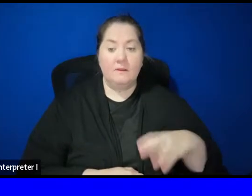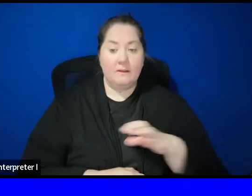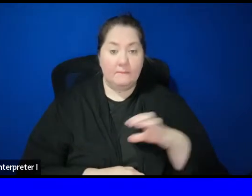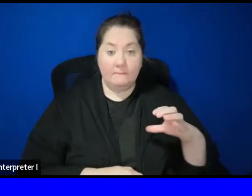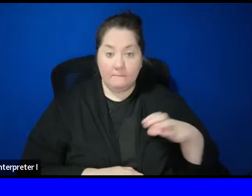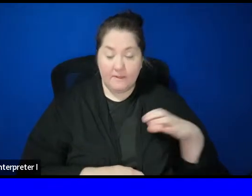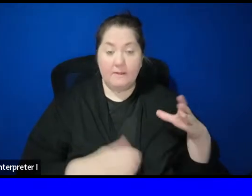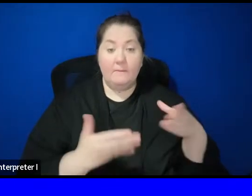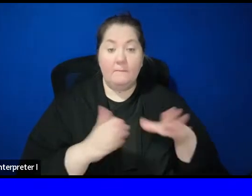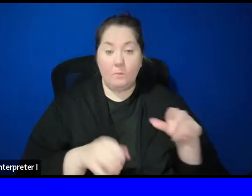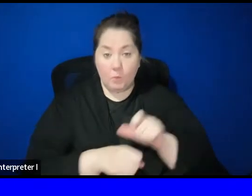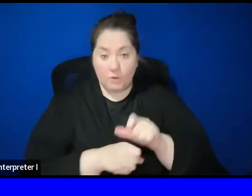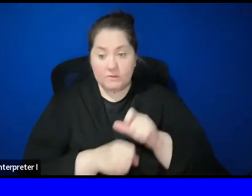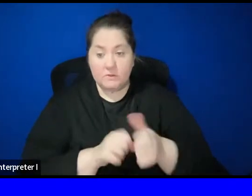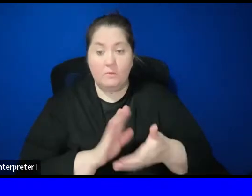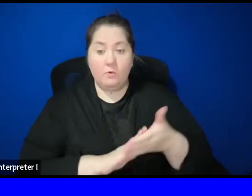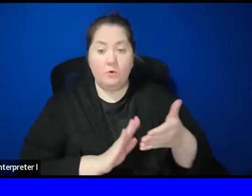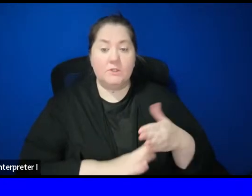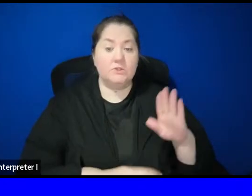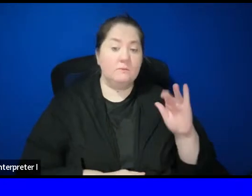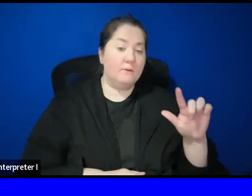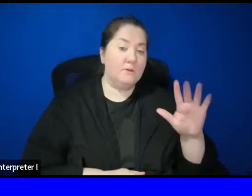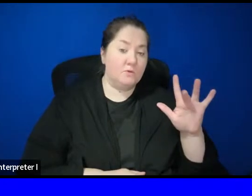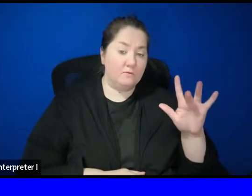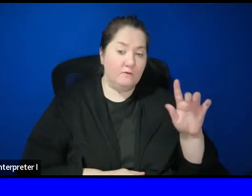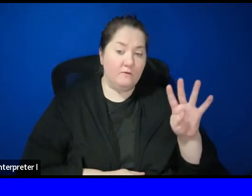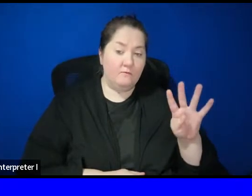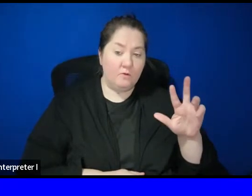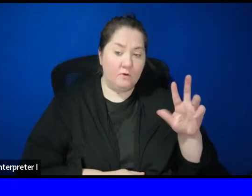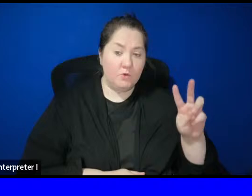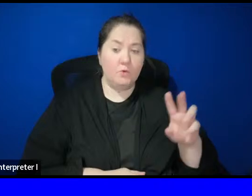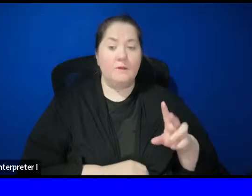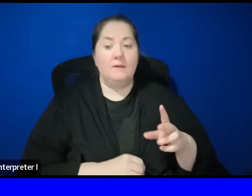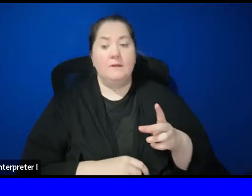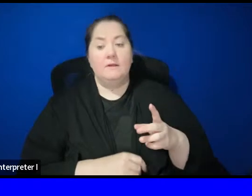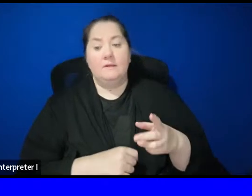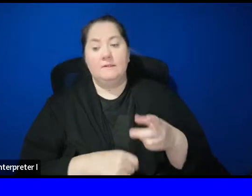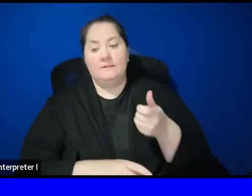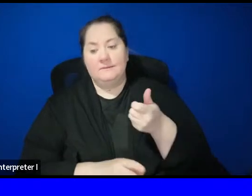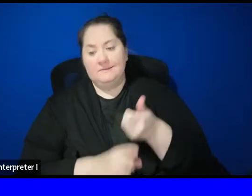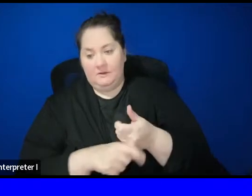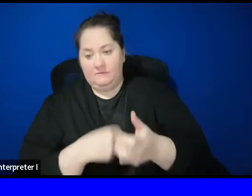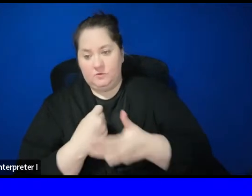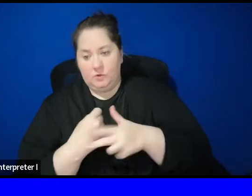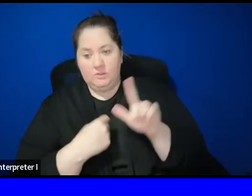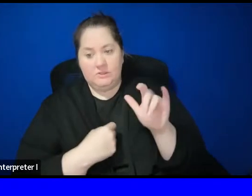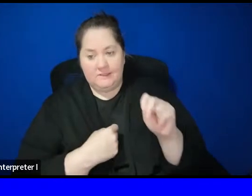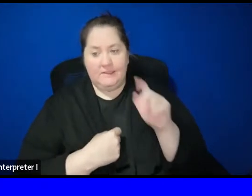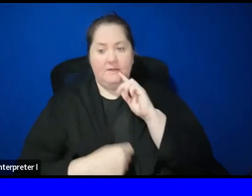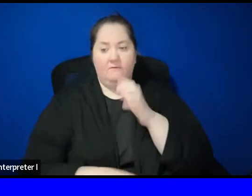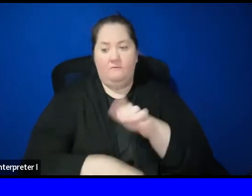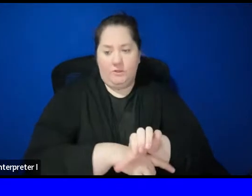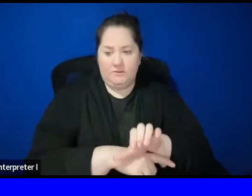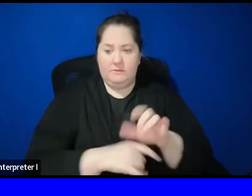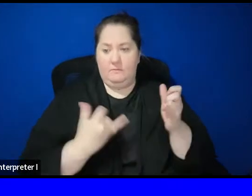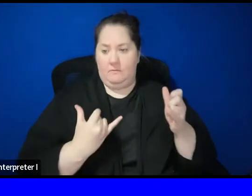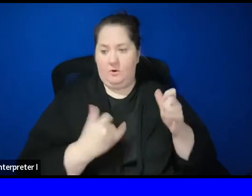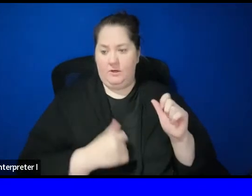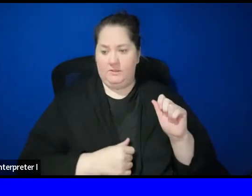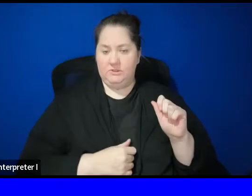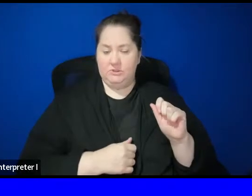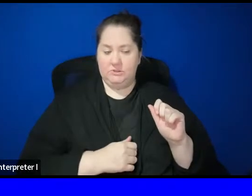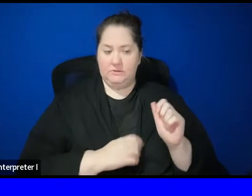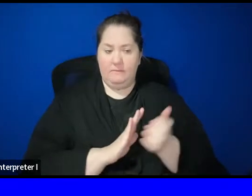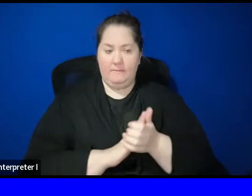Works and Operations is Bill 25-432, Self-Storage Lien Enforcement Modernization Amendment Act of